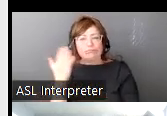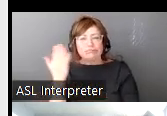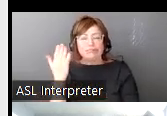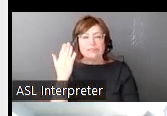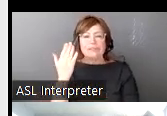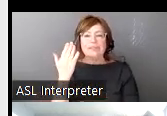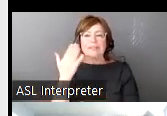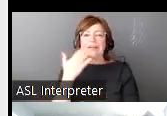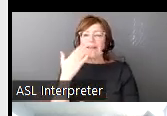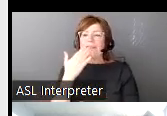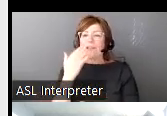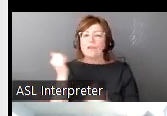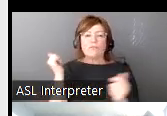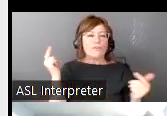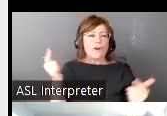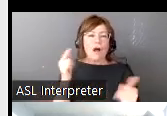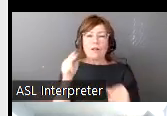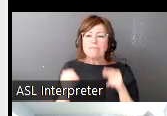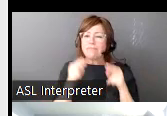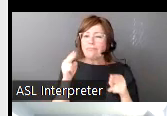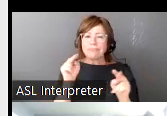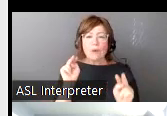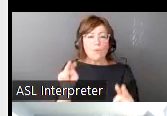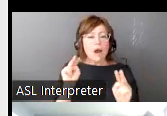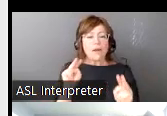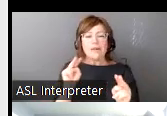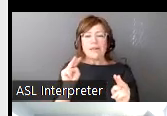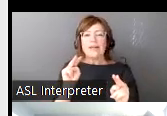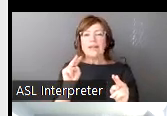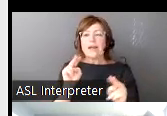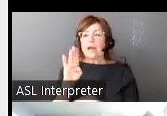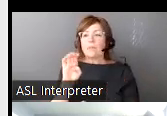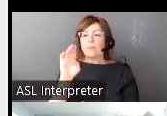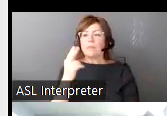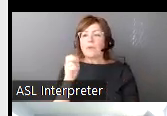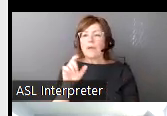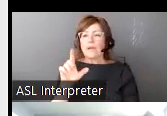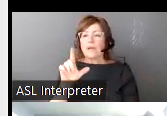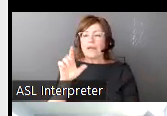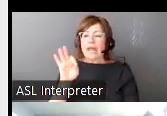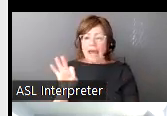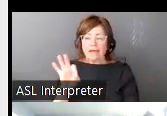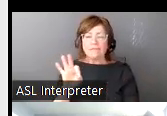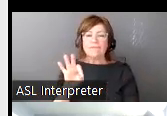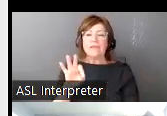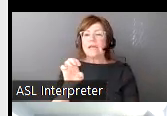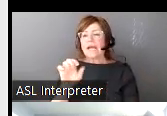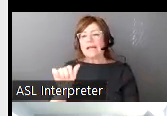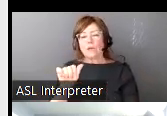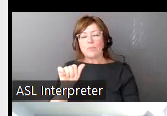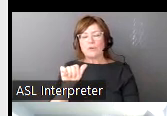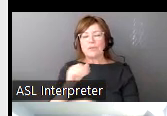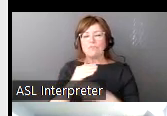our participants viewing and on behalf of Elder Abuse Prevention Ontario. A quick question that came through was there